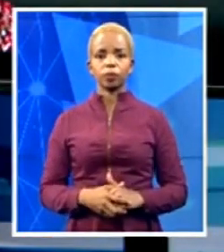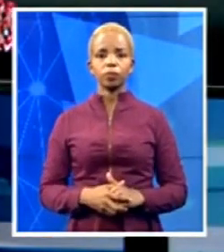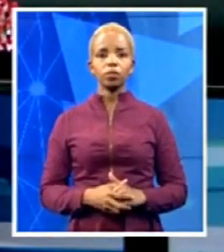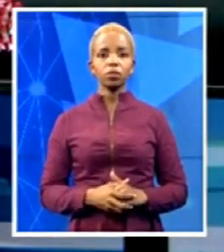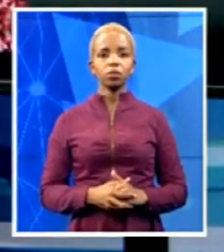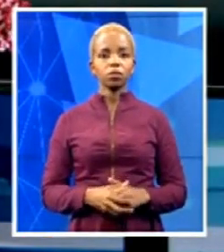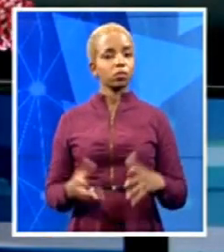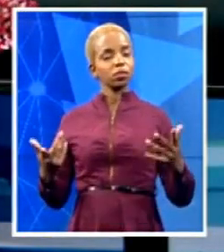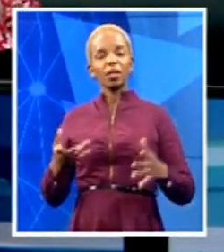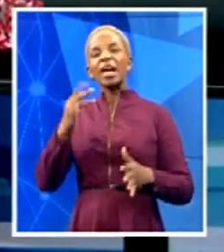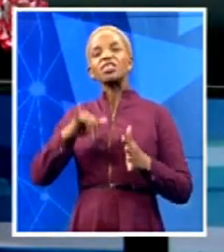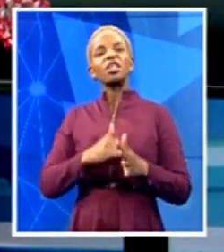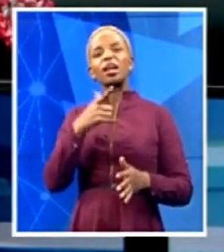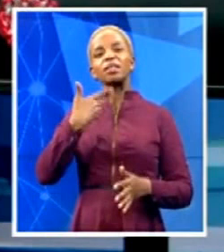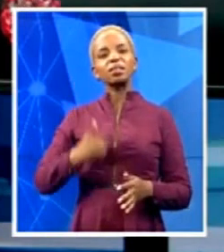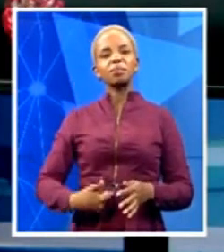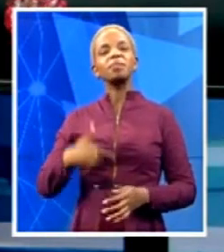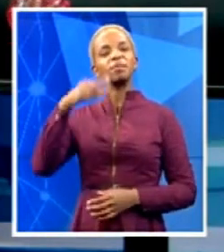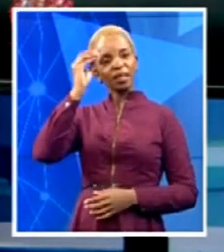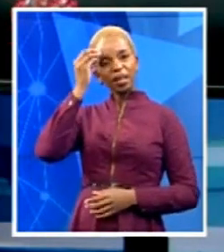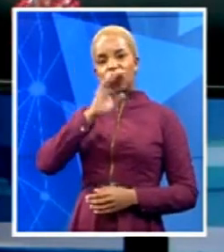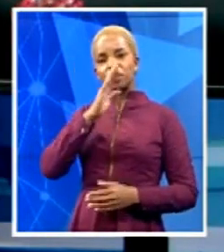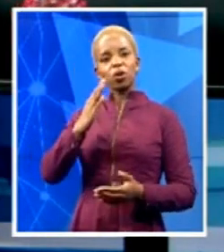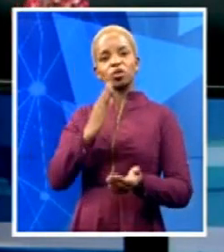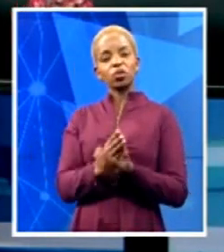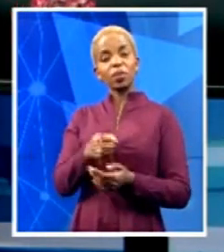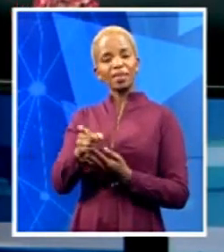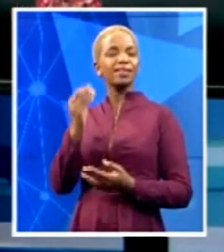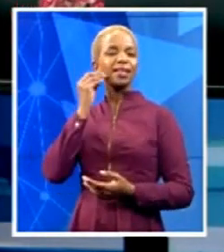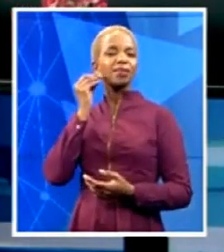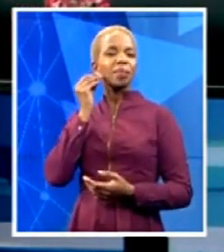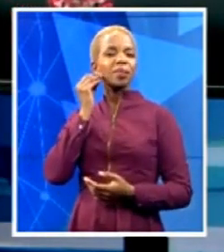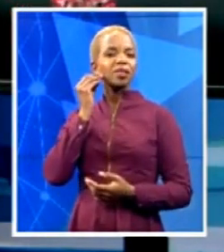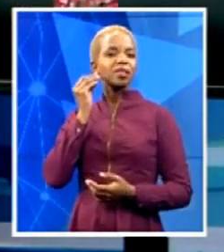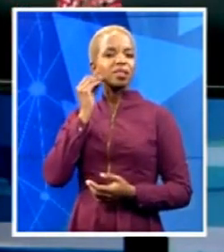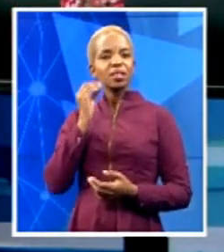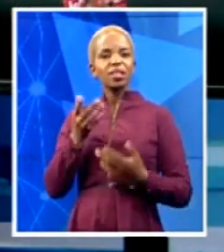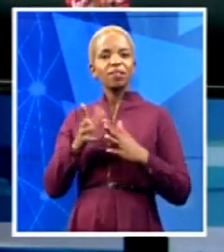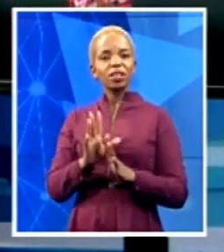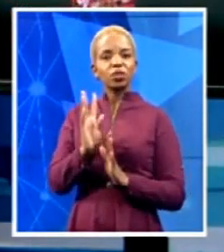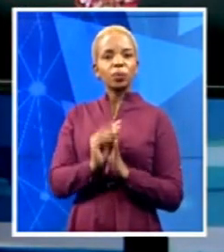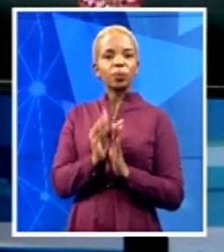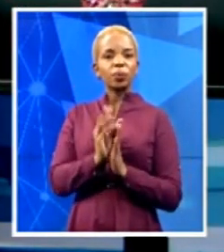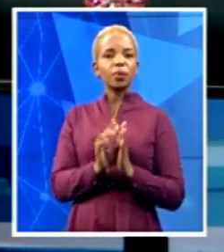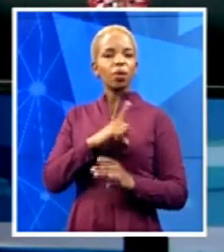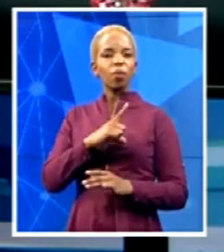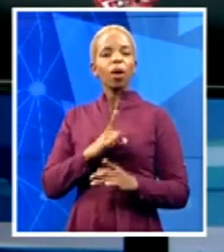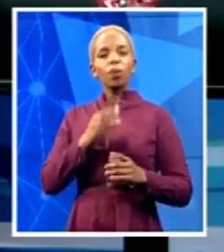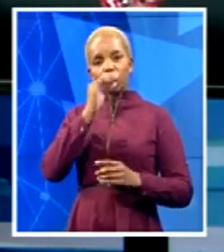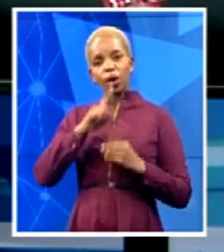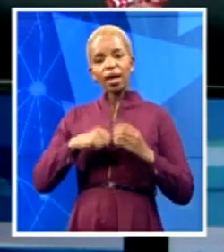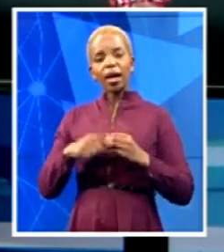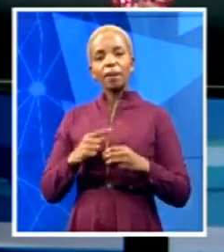information has been collected already since we're talking about the fast food industry. Do we have any indication in terms